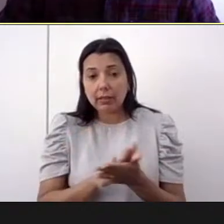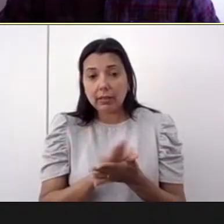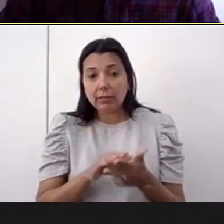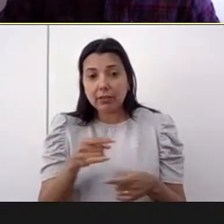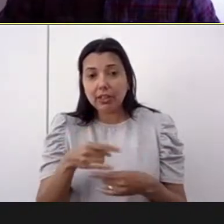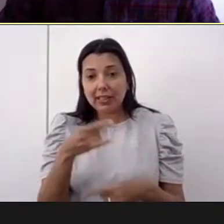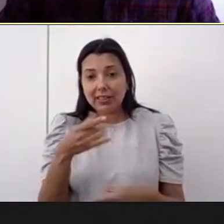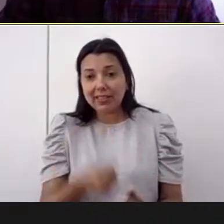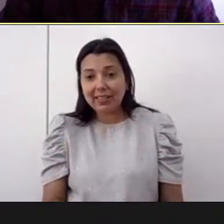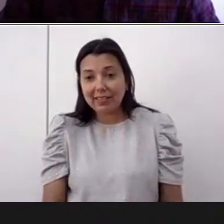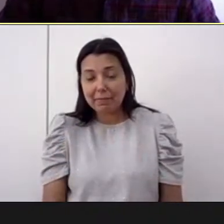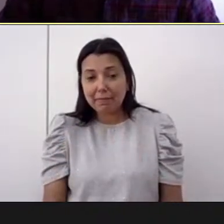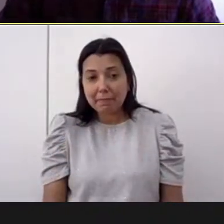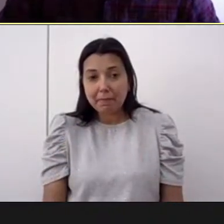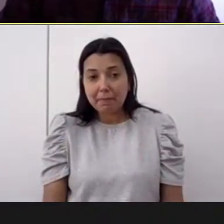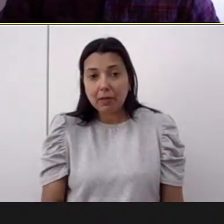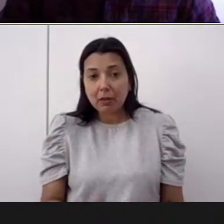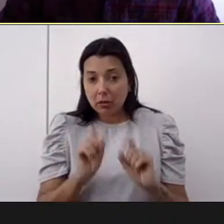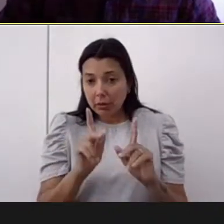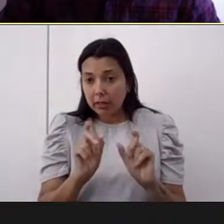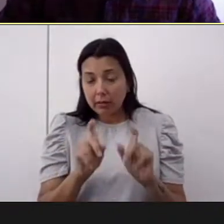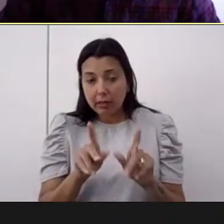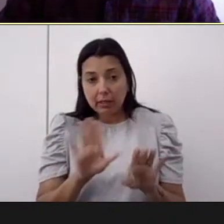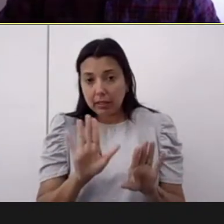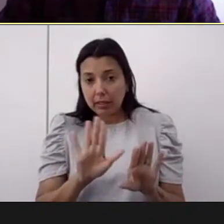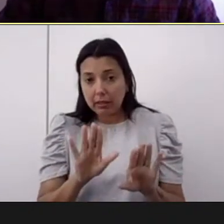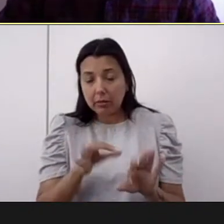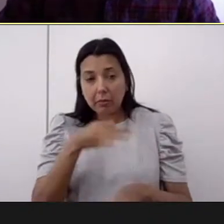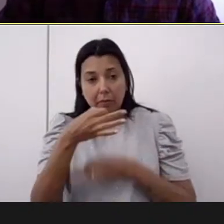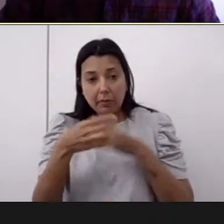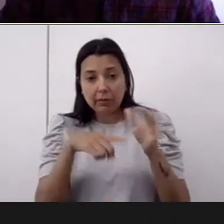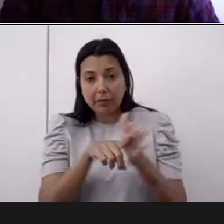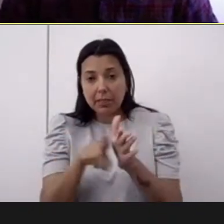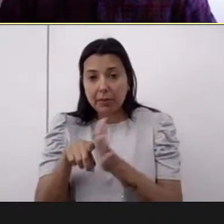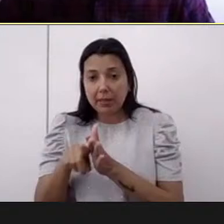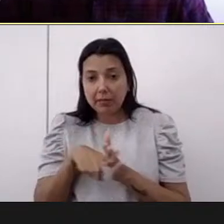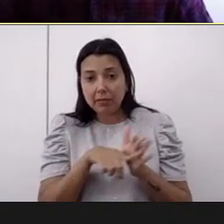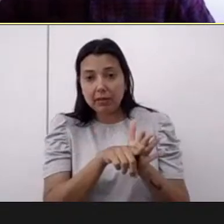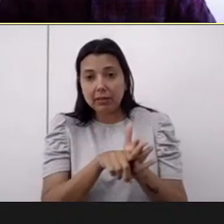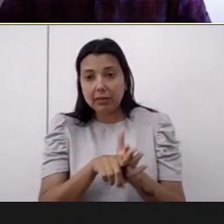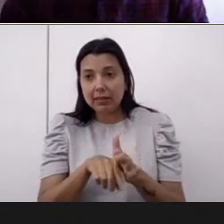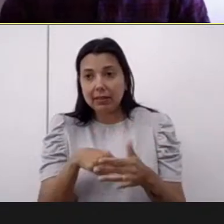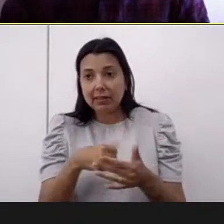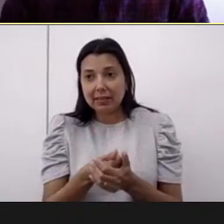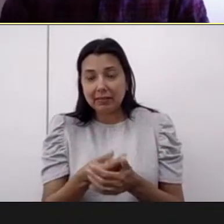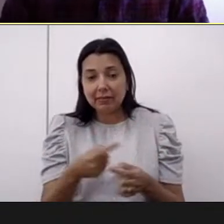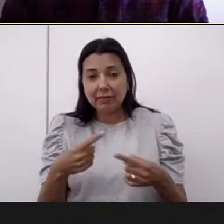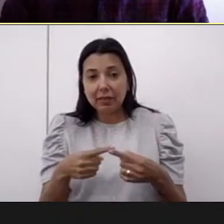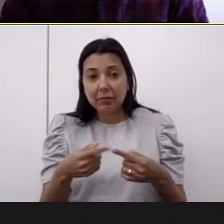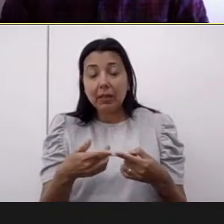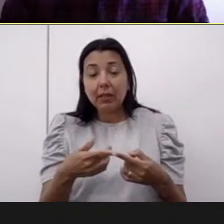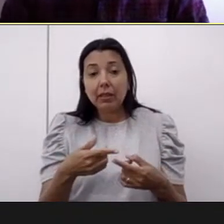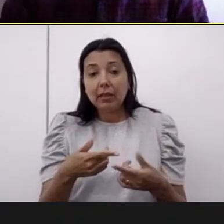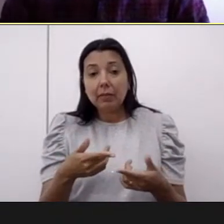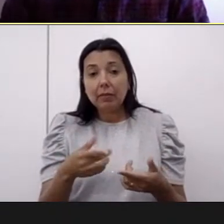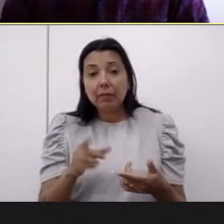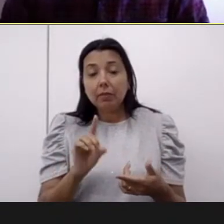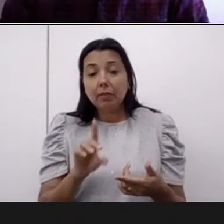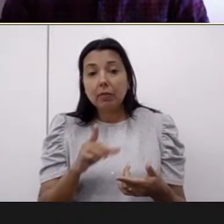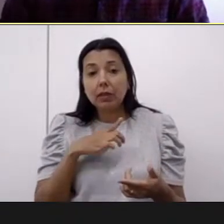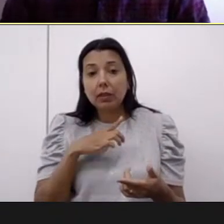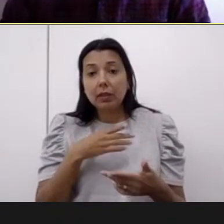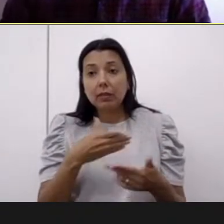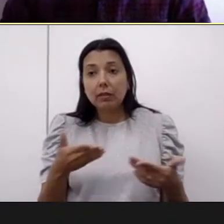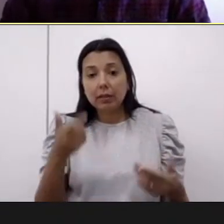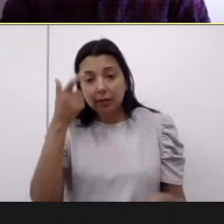on YouTube. Okay, no more questions on YouTube. So I think we are in